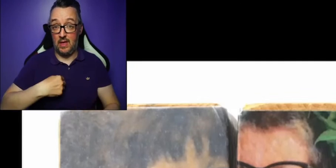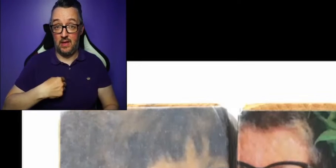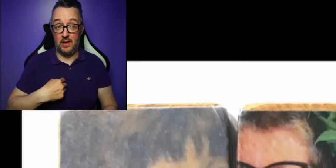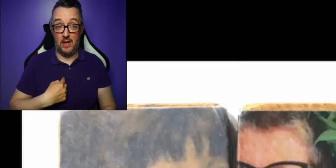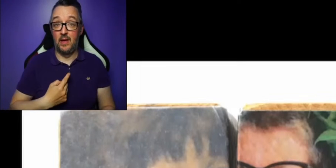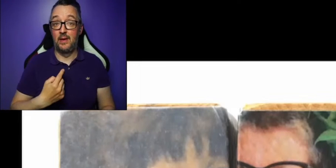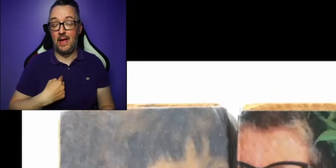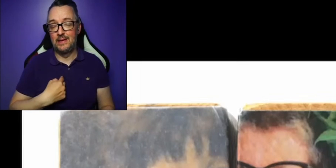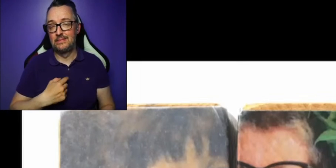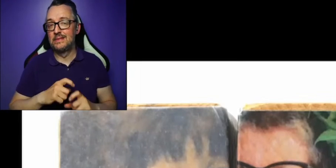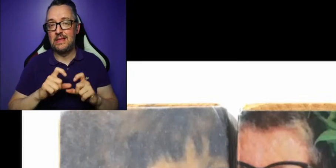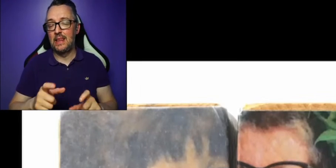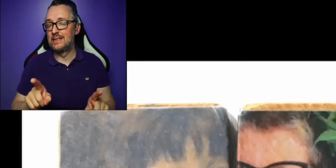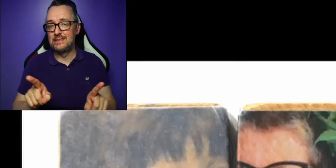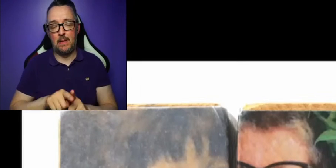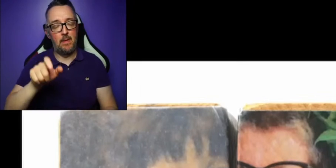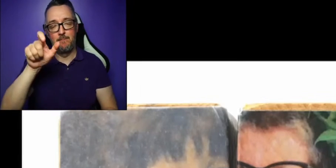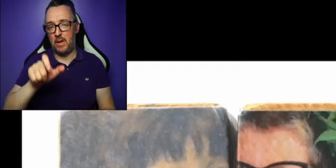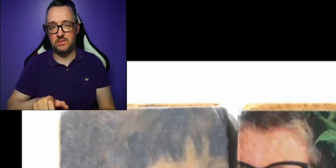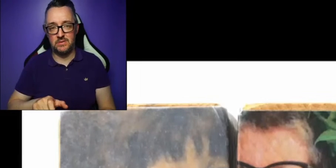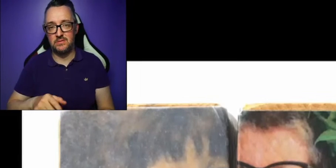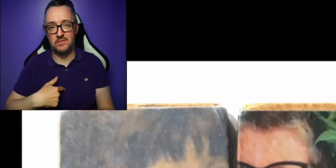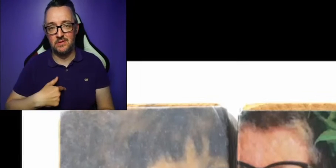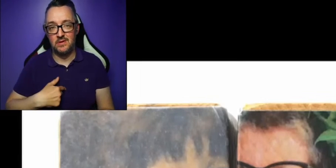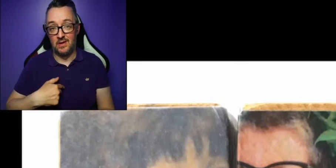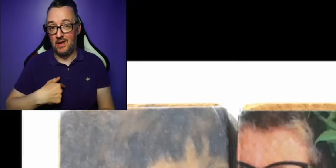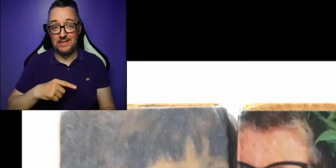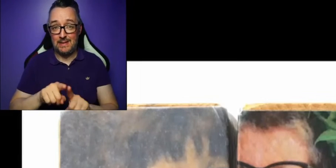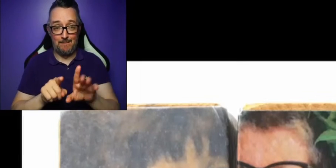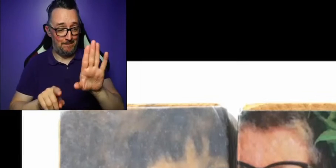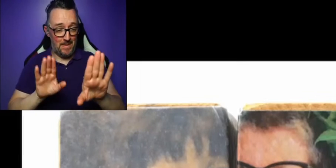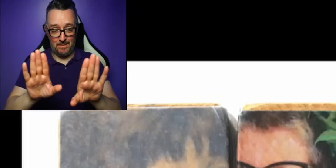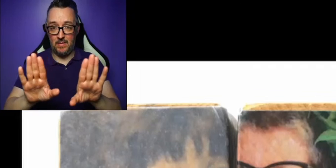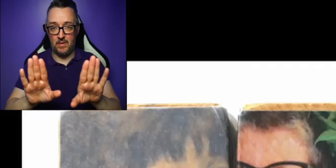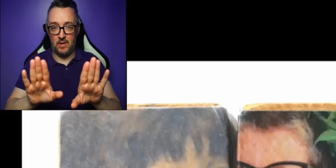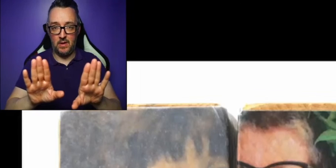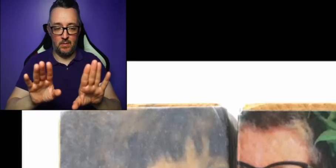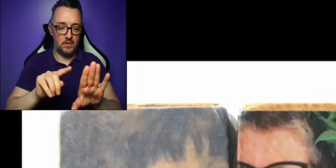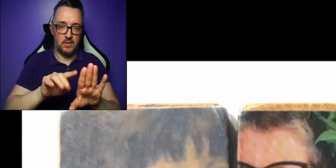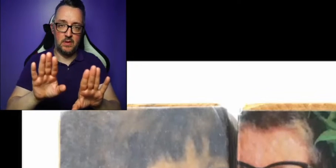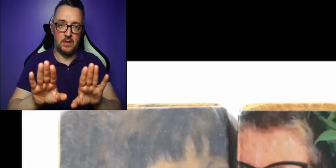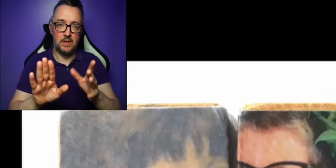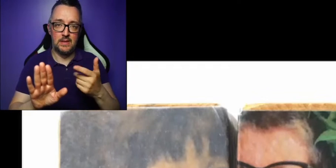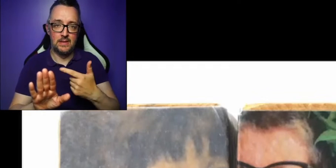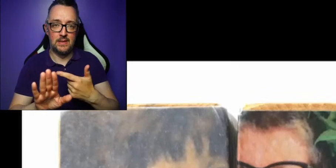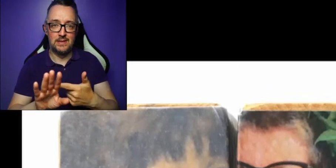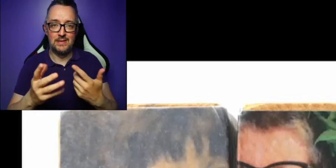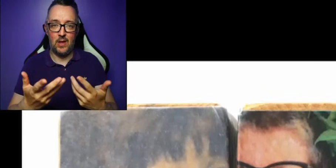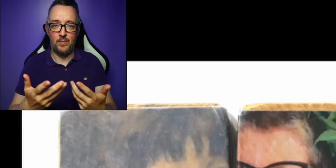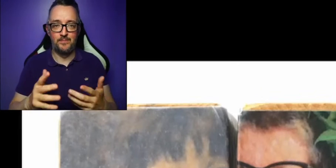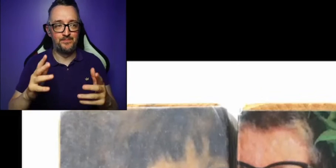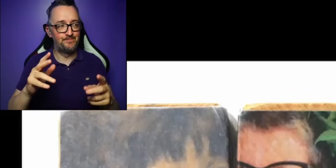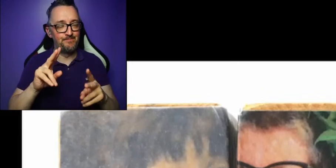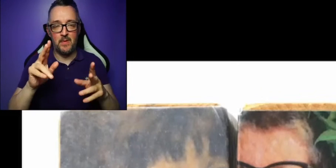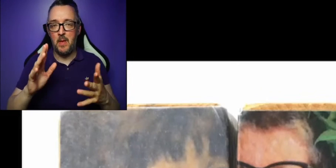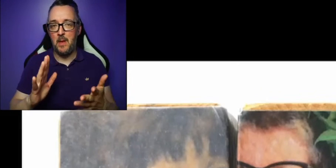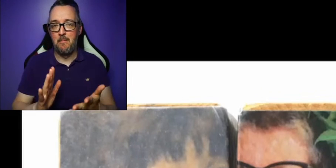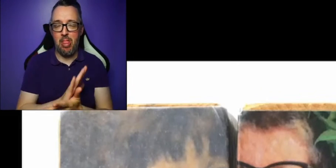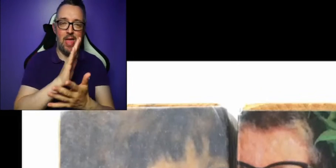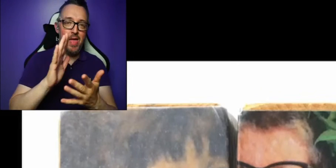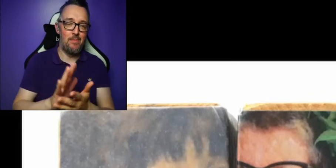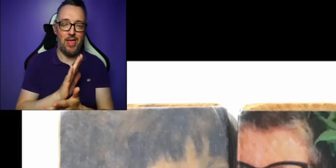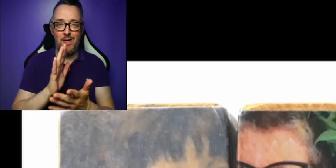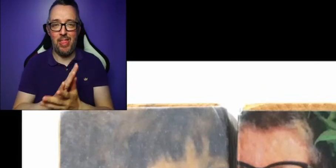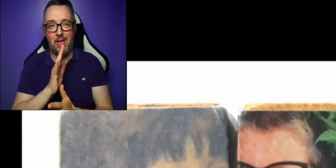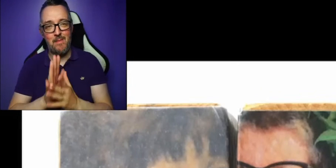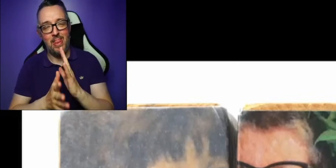was me, I'm still that person, mm-hmm. is what I'm saying in this image, but I'm doing it in a very, very playful, joyful